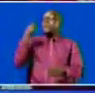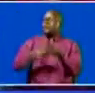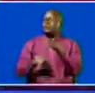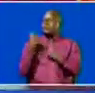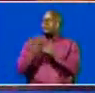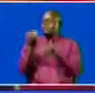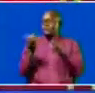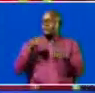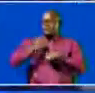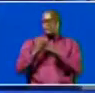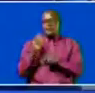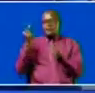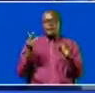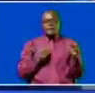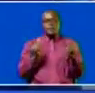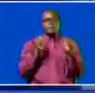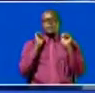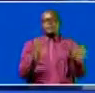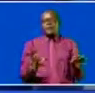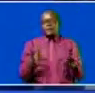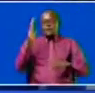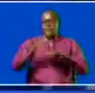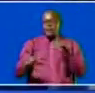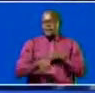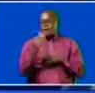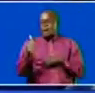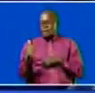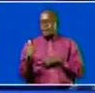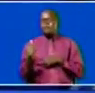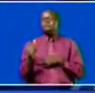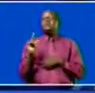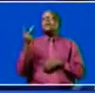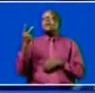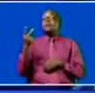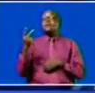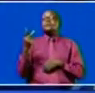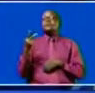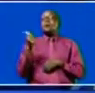led to the Kenyan goods being less competitive compared to other goods from the Kenyan's peers.